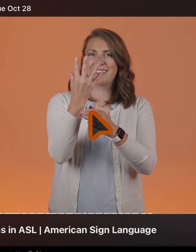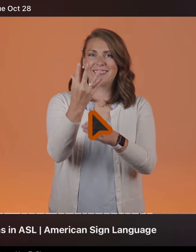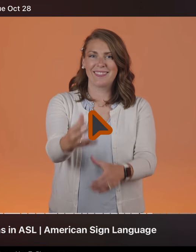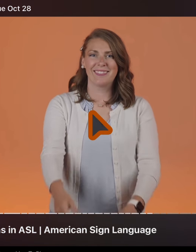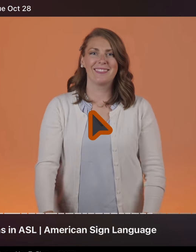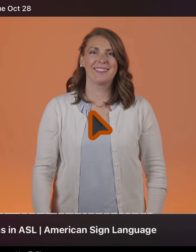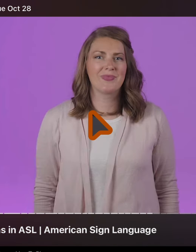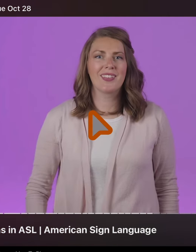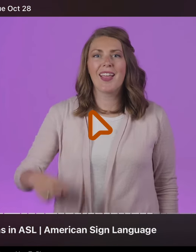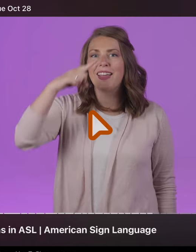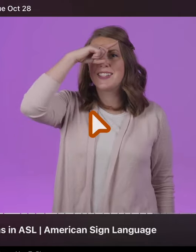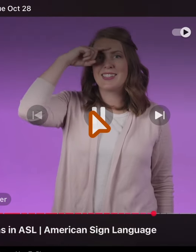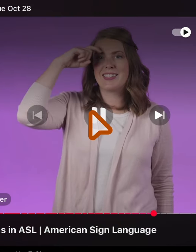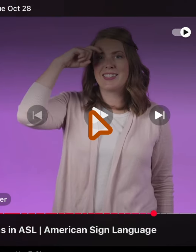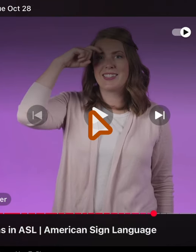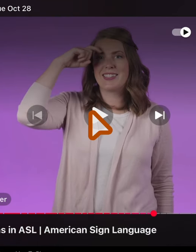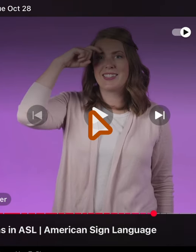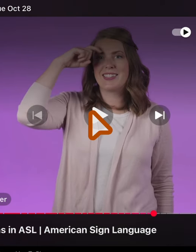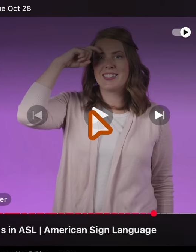Spring.